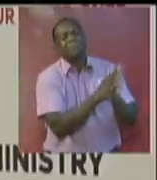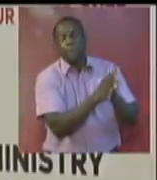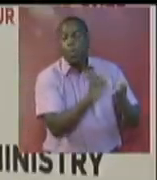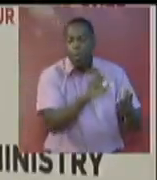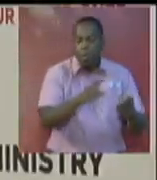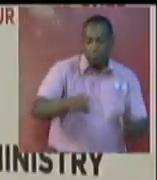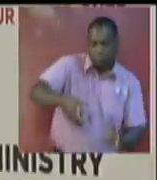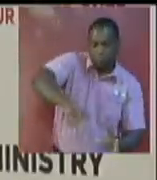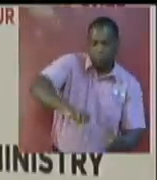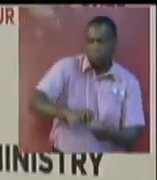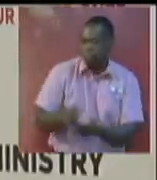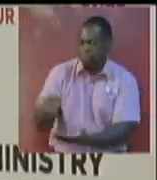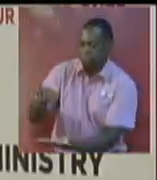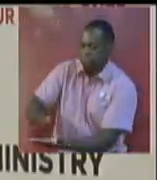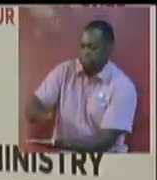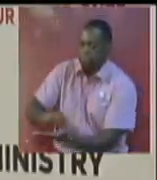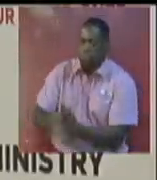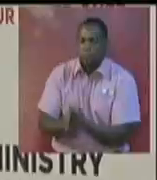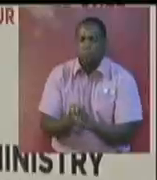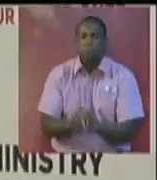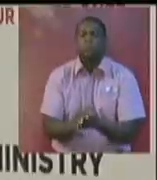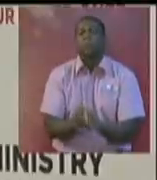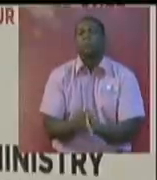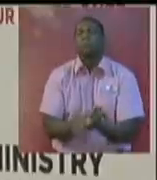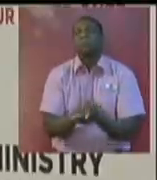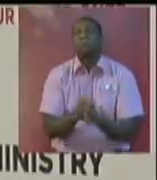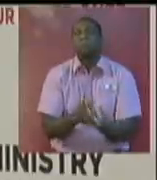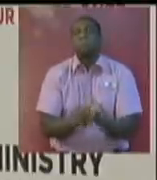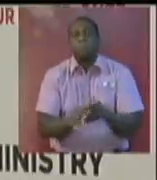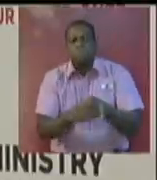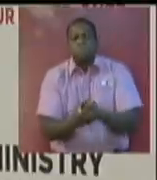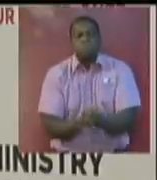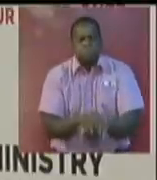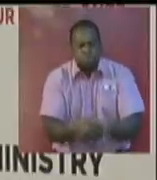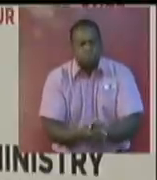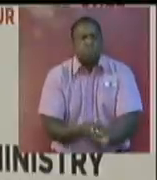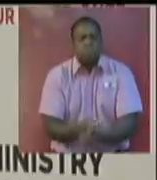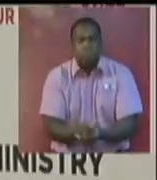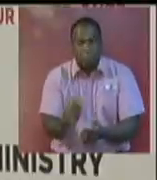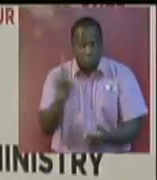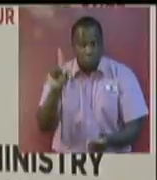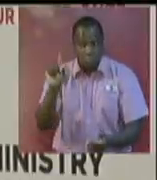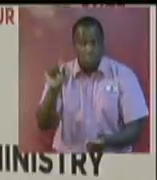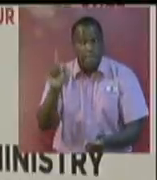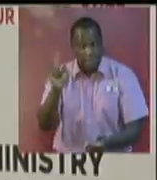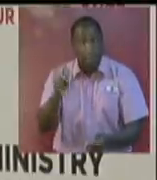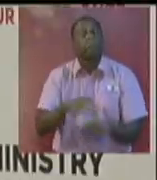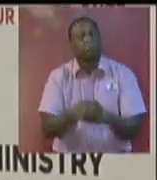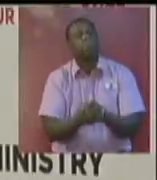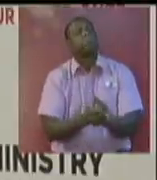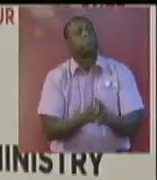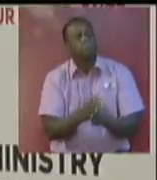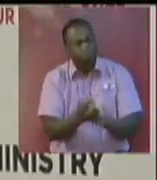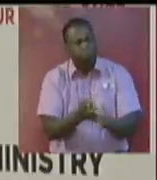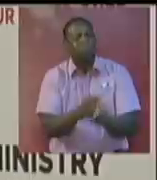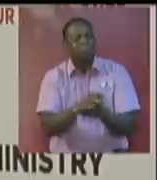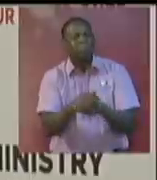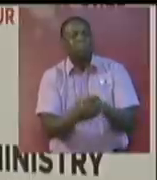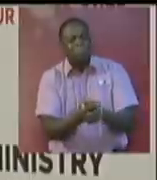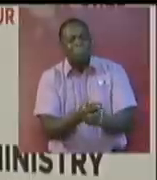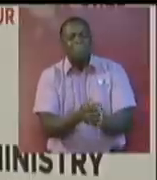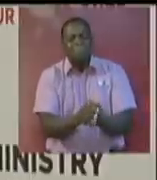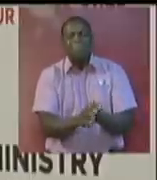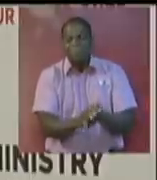down. The space that people have to work in is too cramped, it's too small. People are allowed to be in